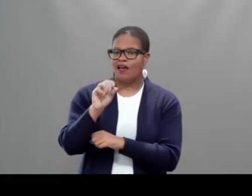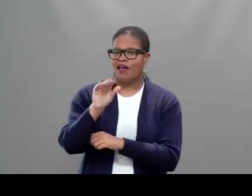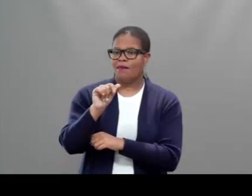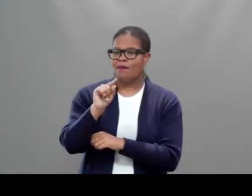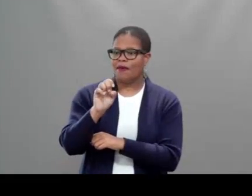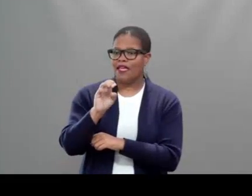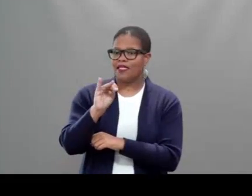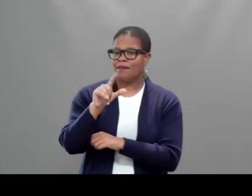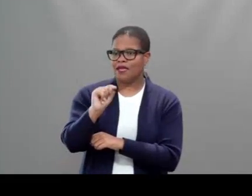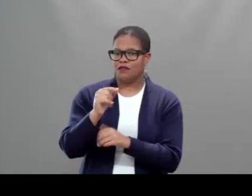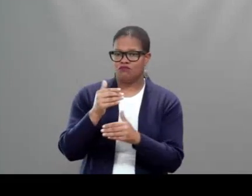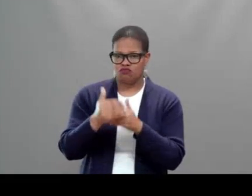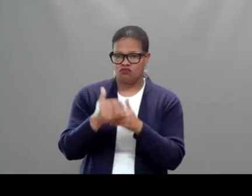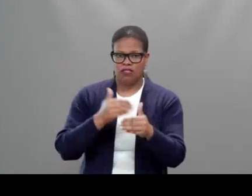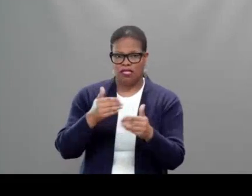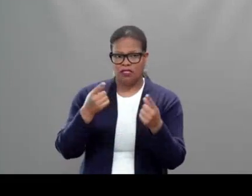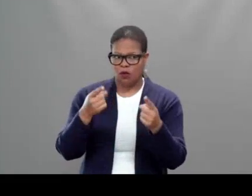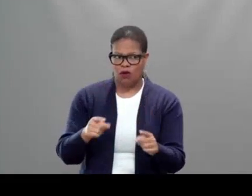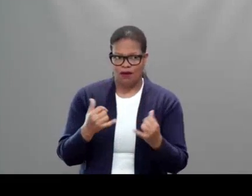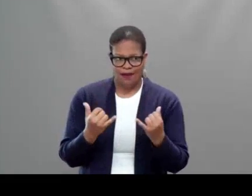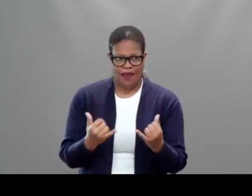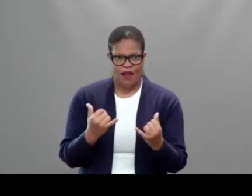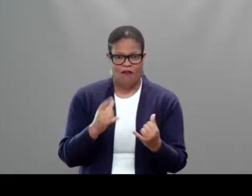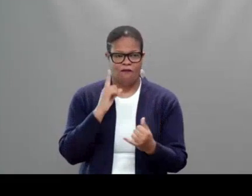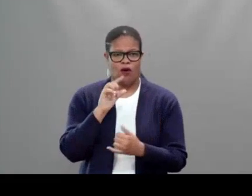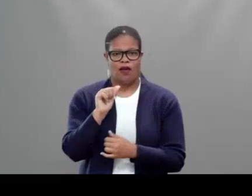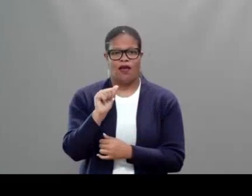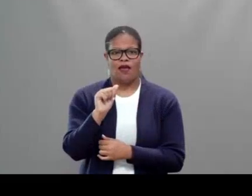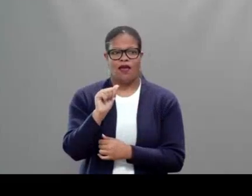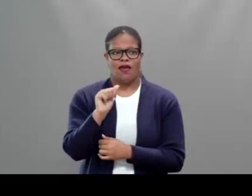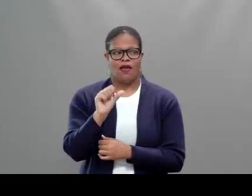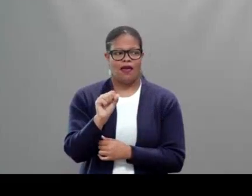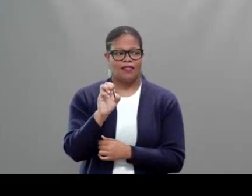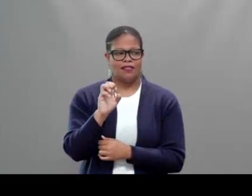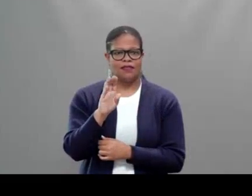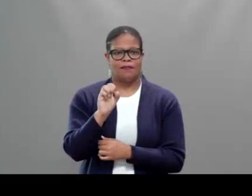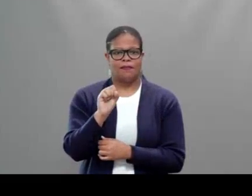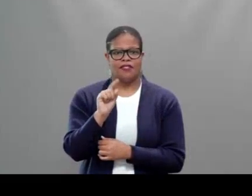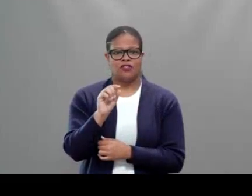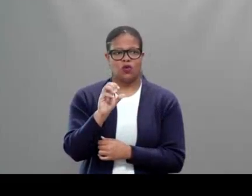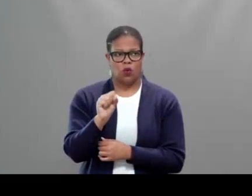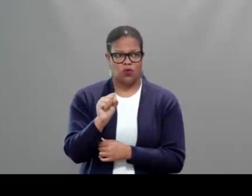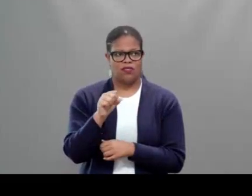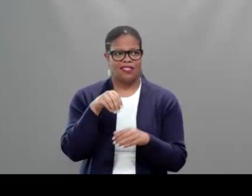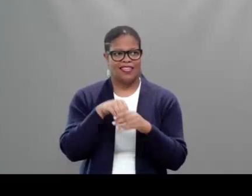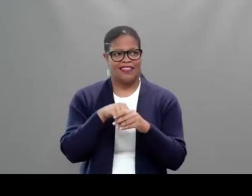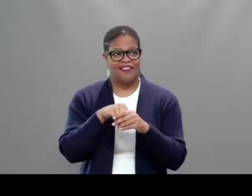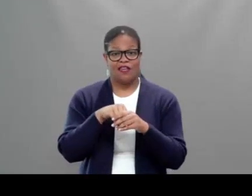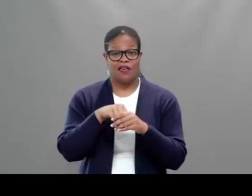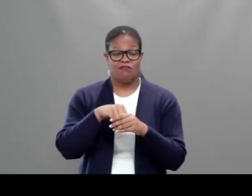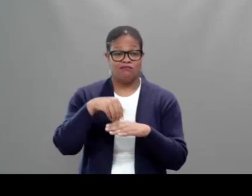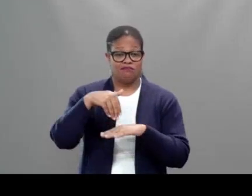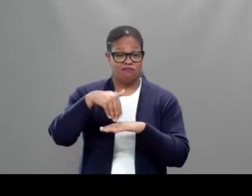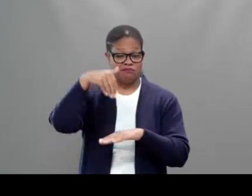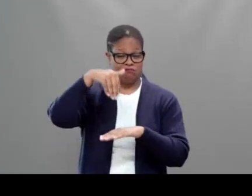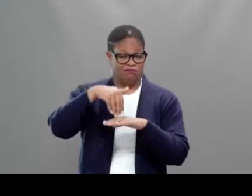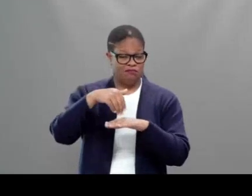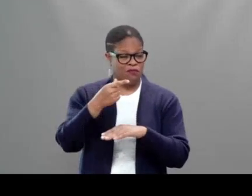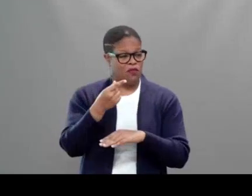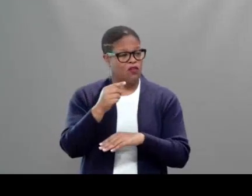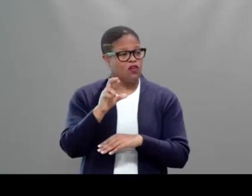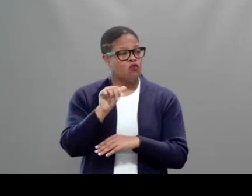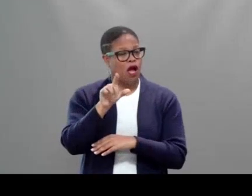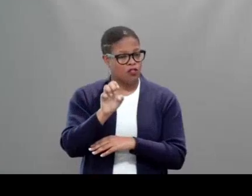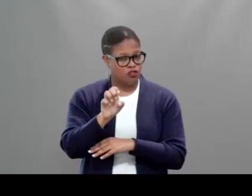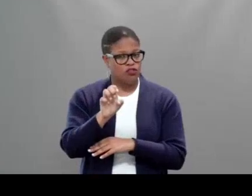that is underway right now for asbestos in the garage. They were supposed to finish that up either today